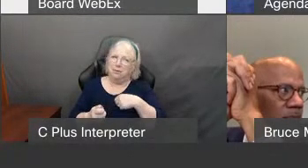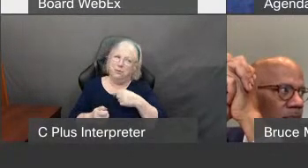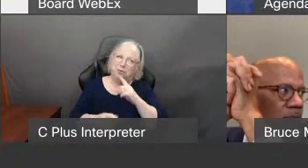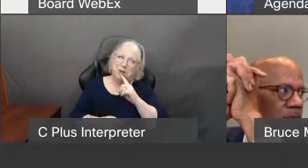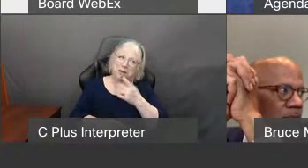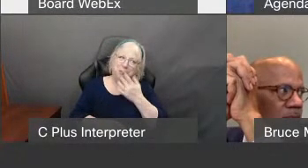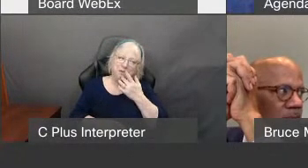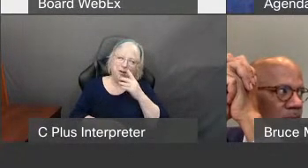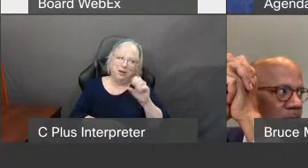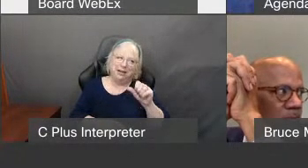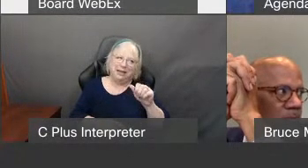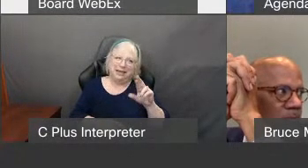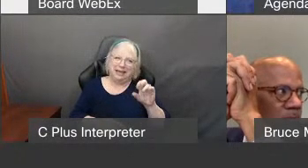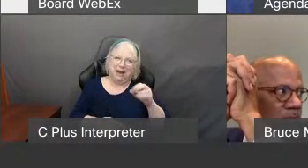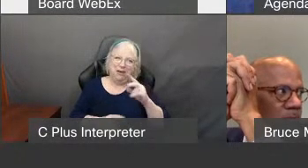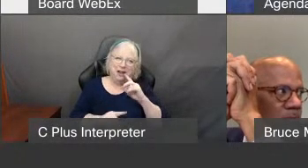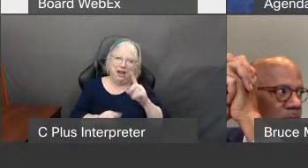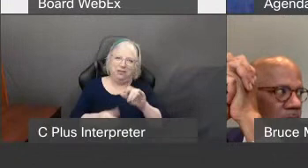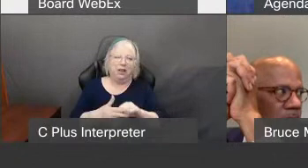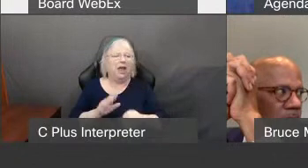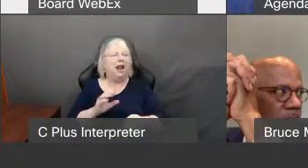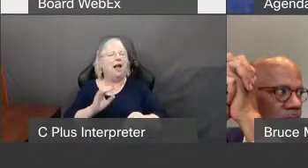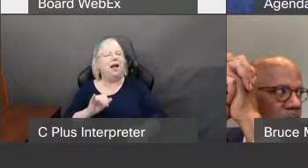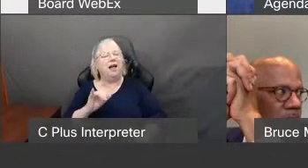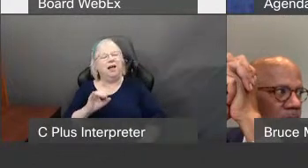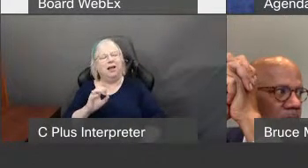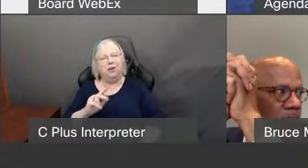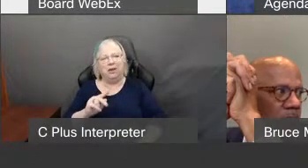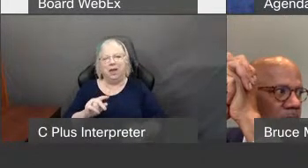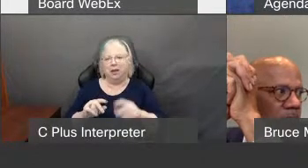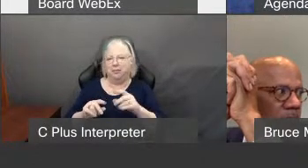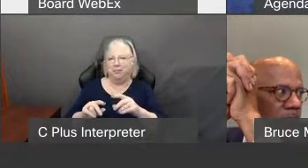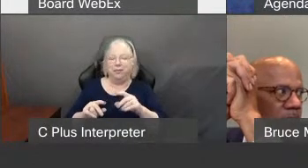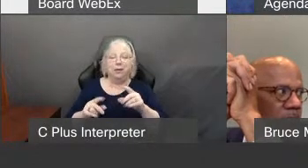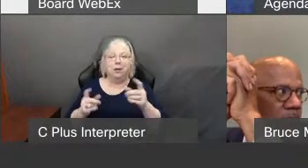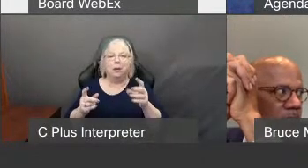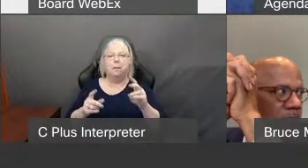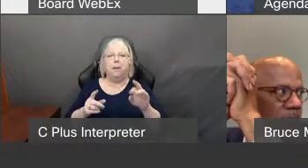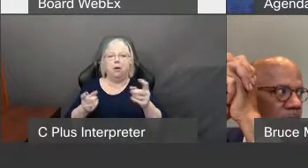that question, honestly, but. Director Linehan?